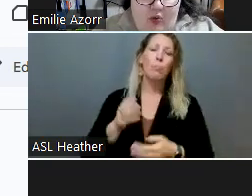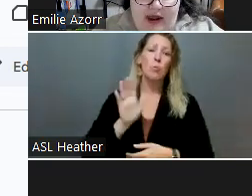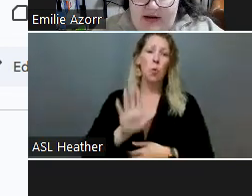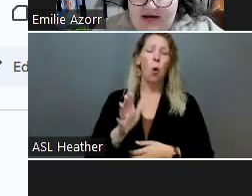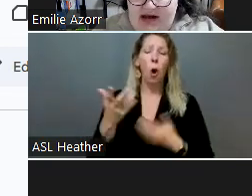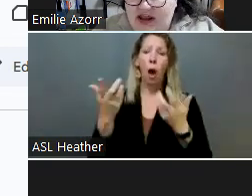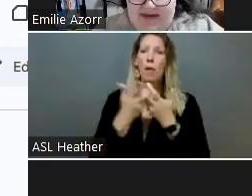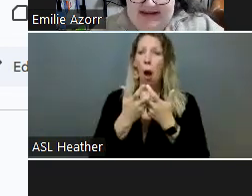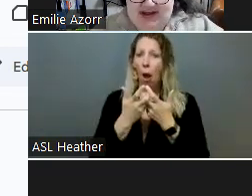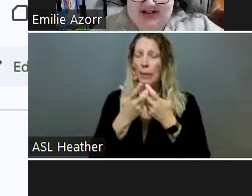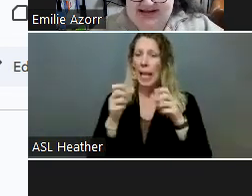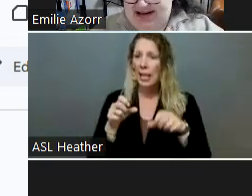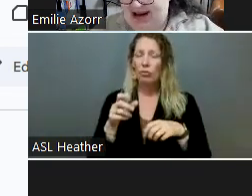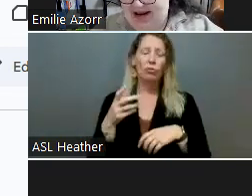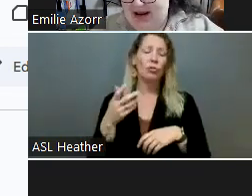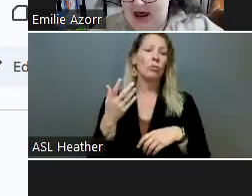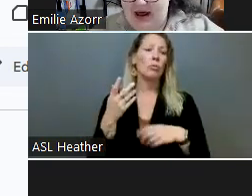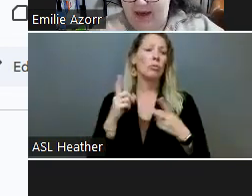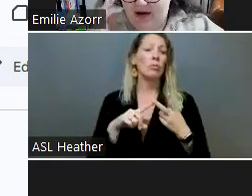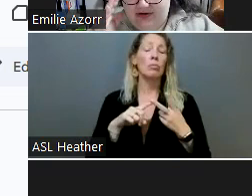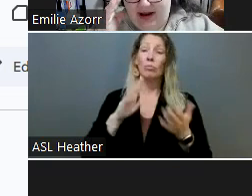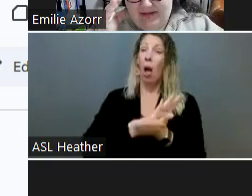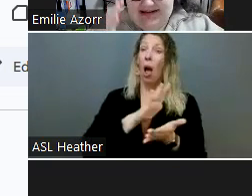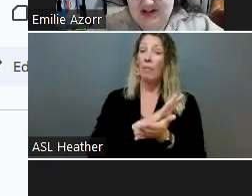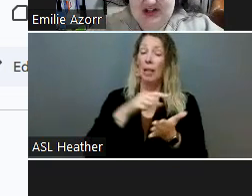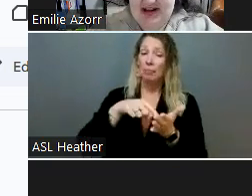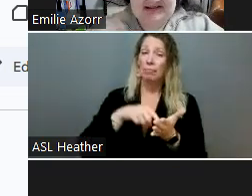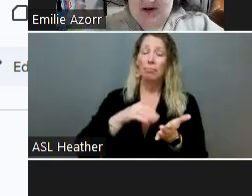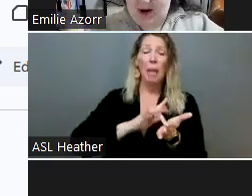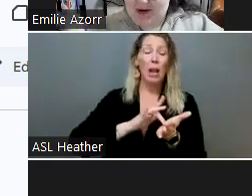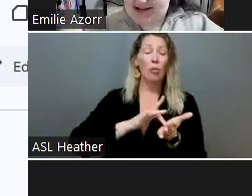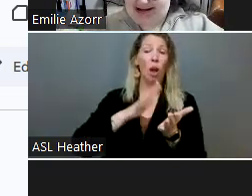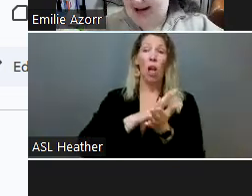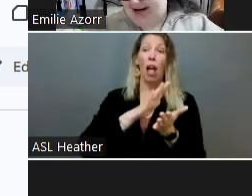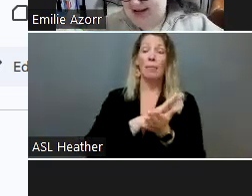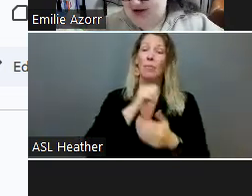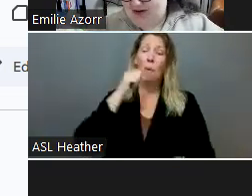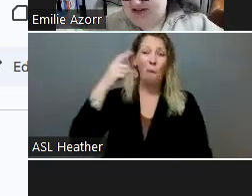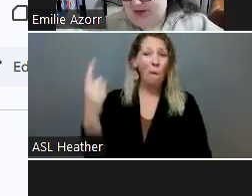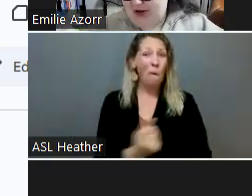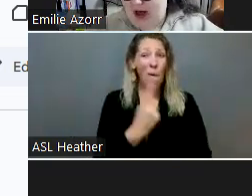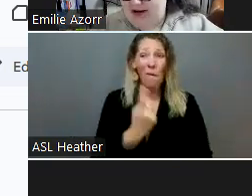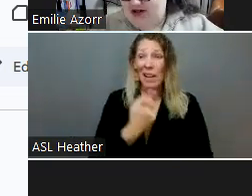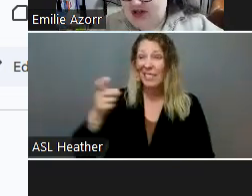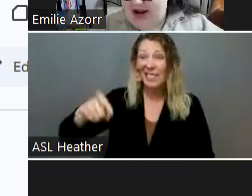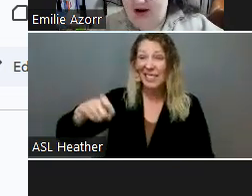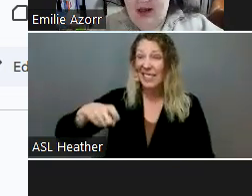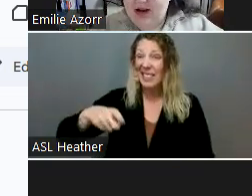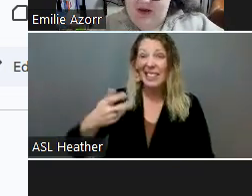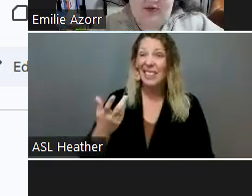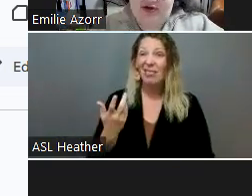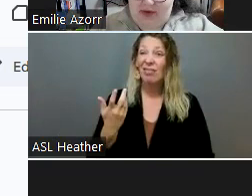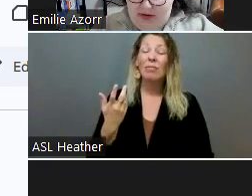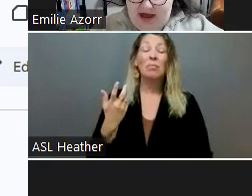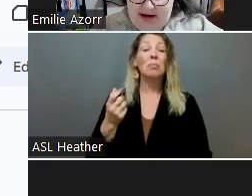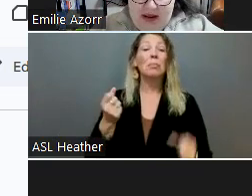talk about when documentation is needed. Medical documentation isn't always needed in a reasonable accommodation, and a